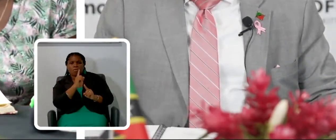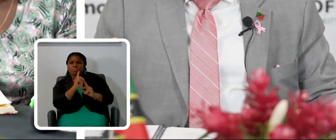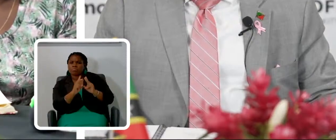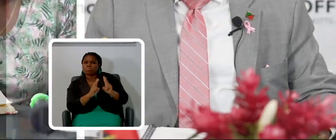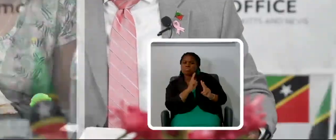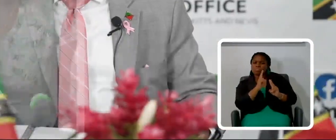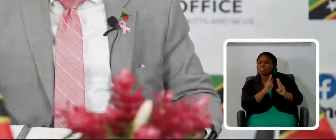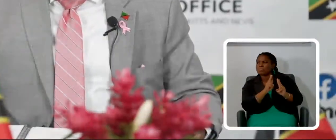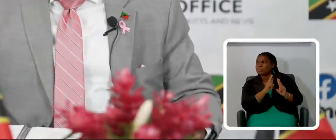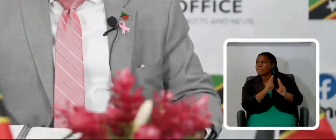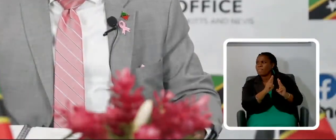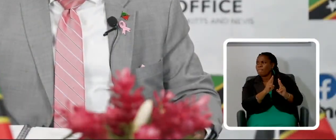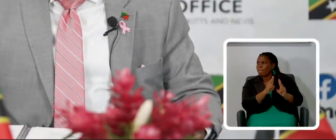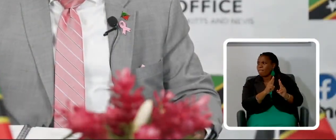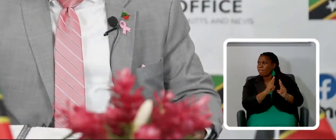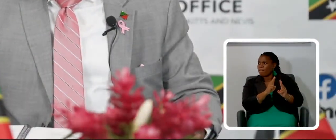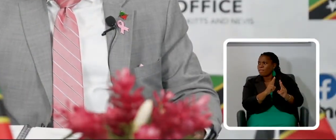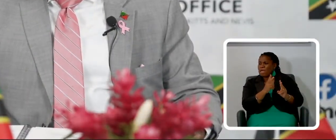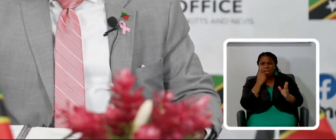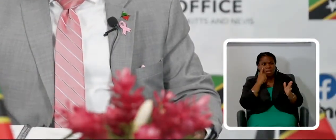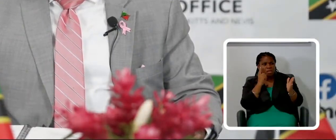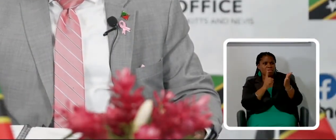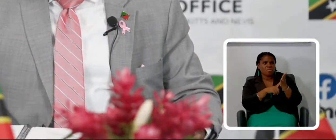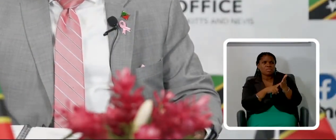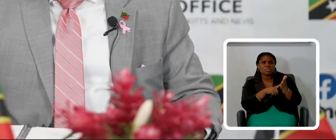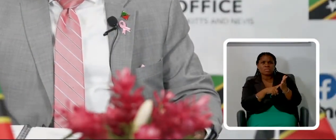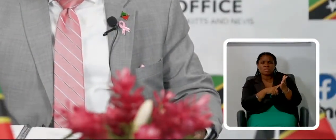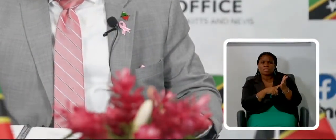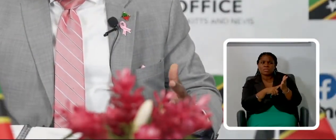recognized that the building,